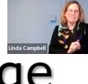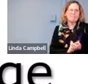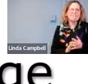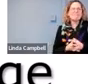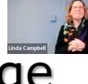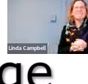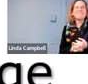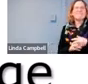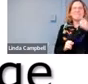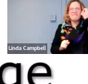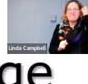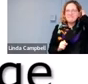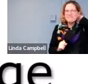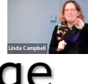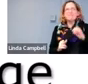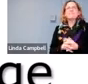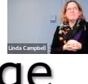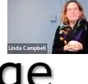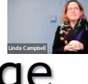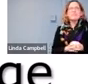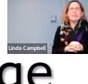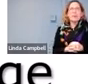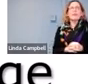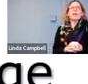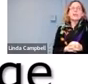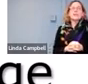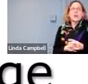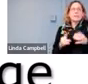And not surprisingly, they're all struggling with invasive species.